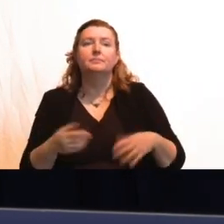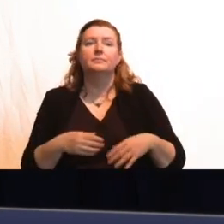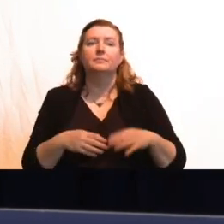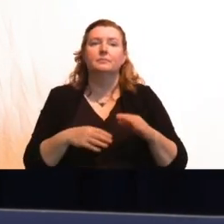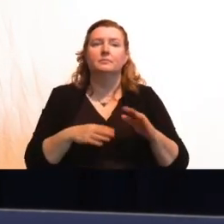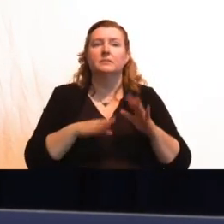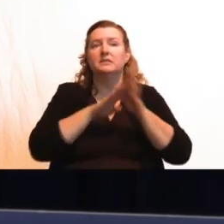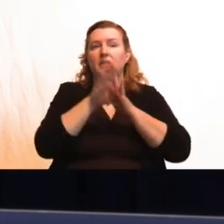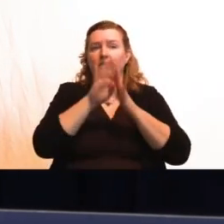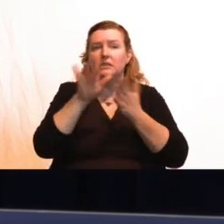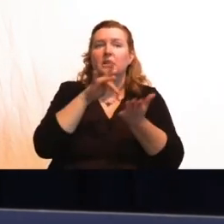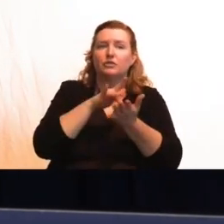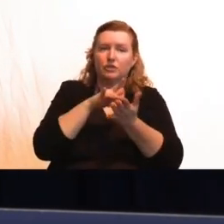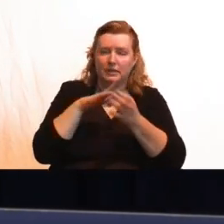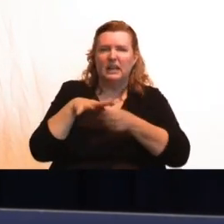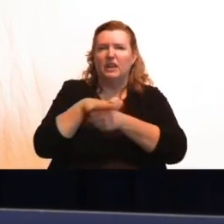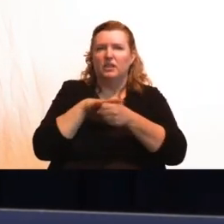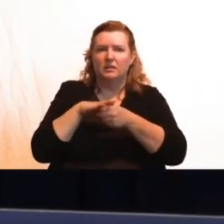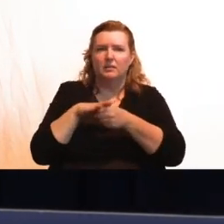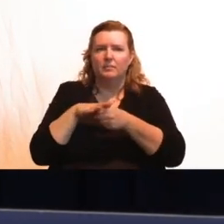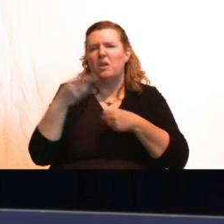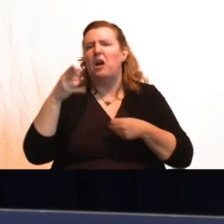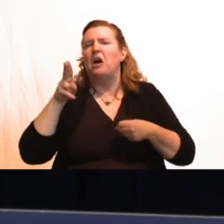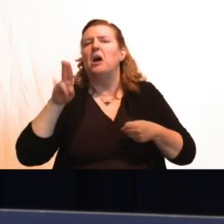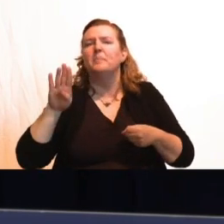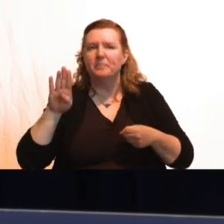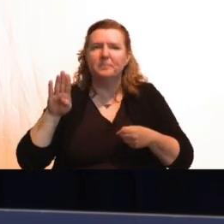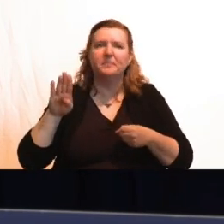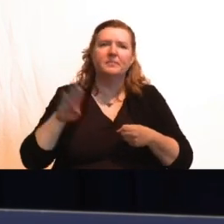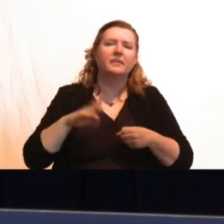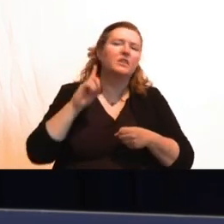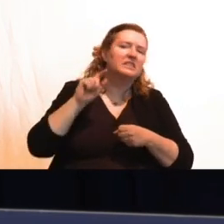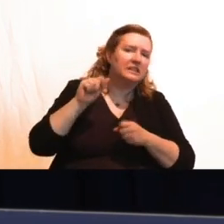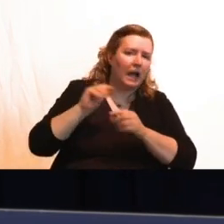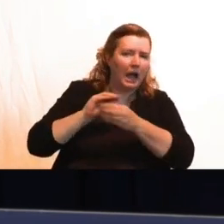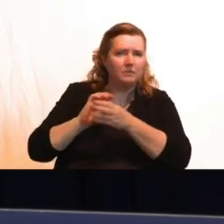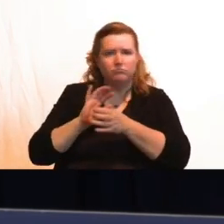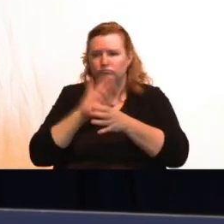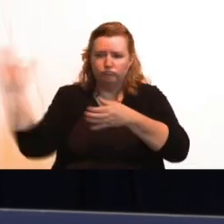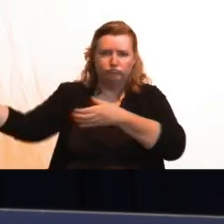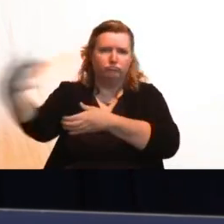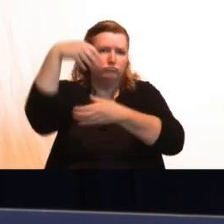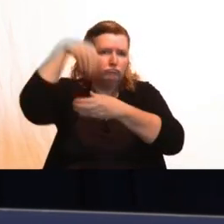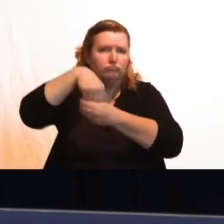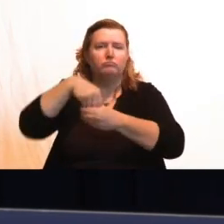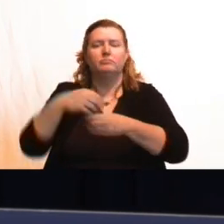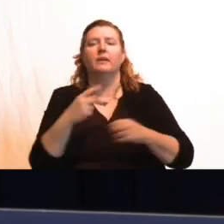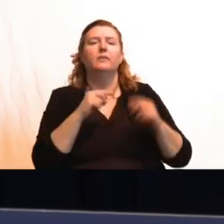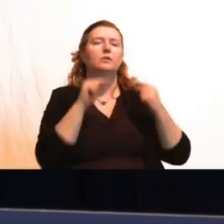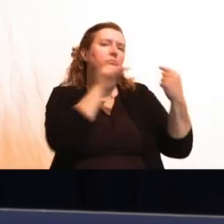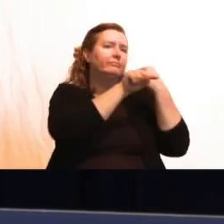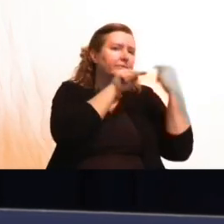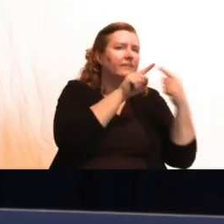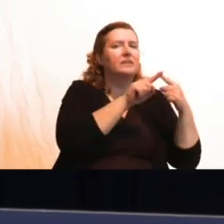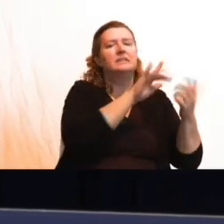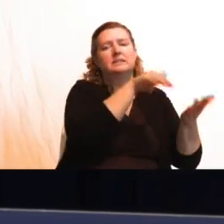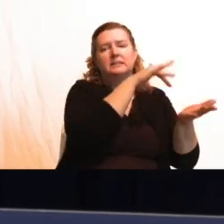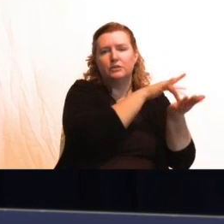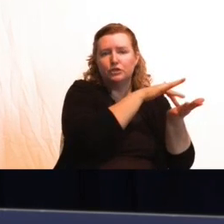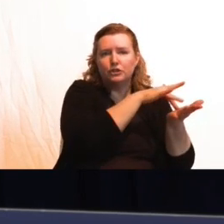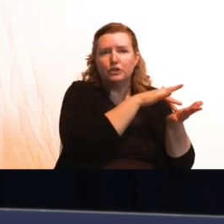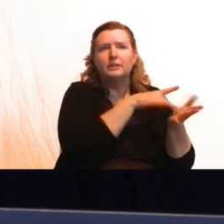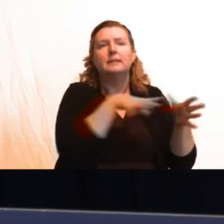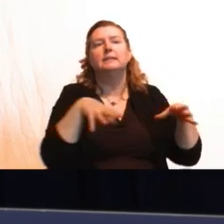center that fielded 5.6 million calls. We learned the value of partnerships at the federal, state, and local